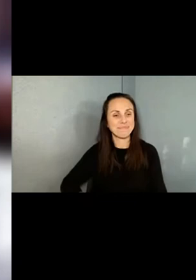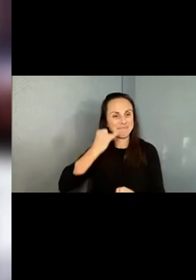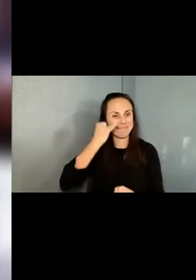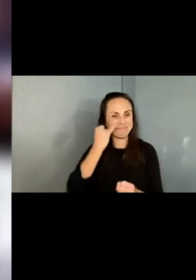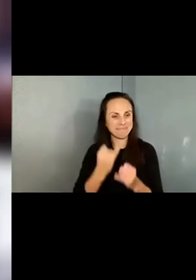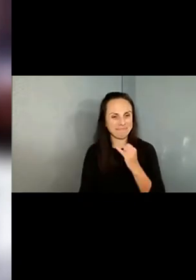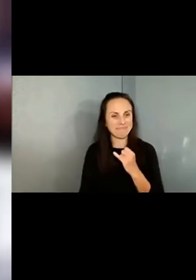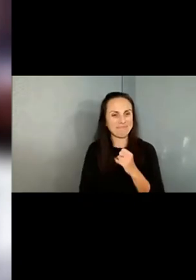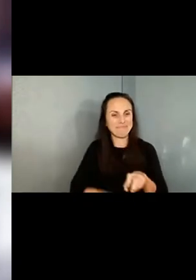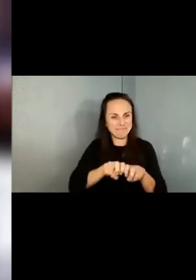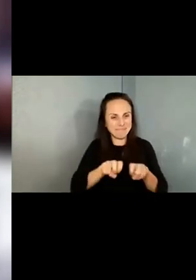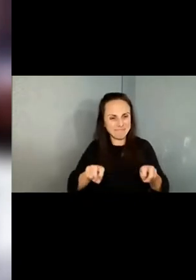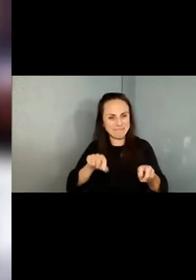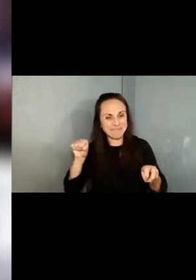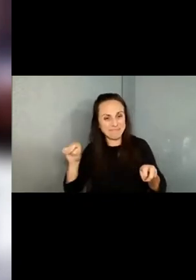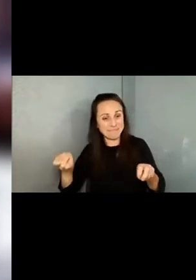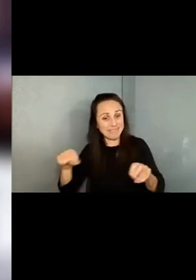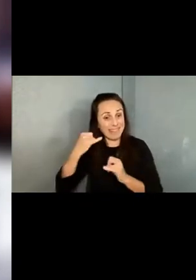Studies.